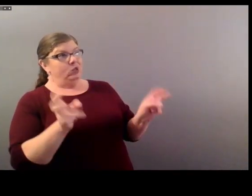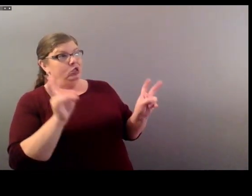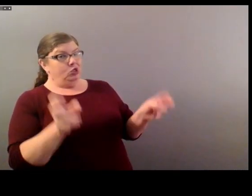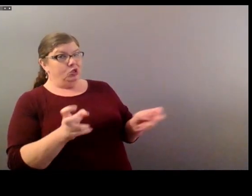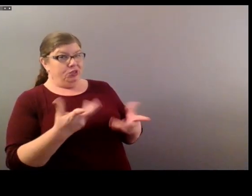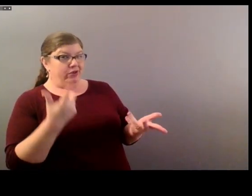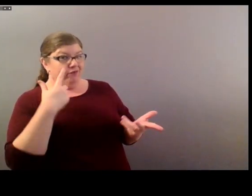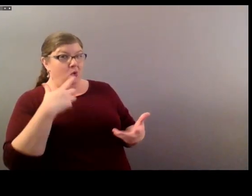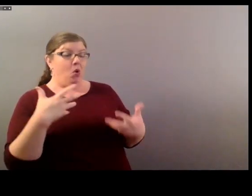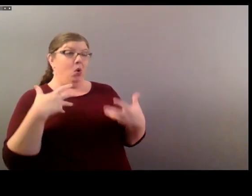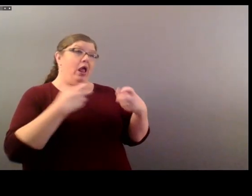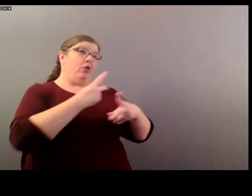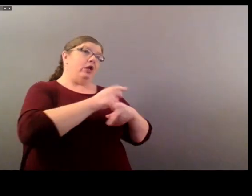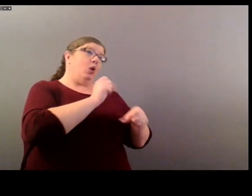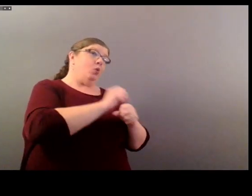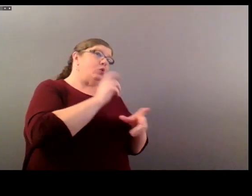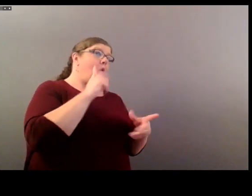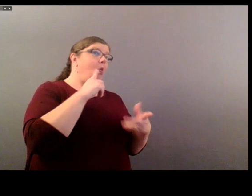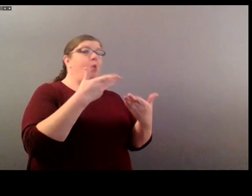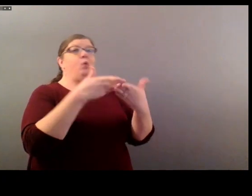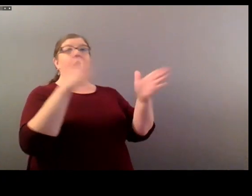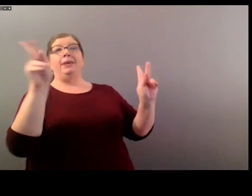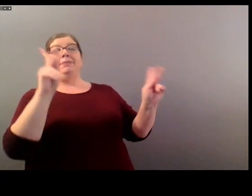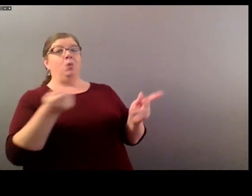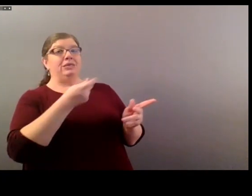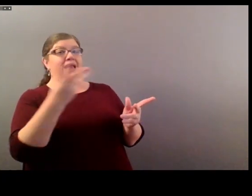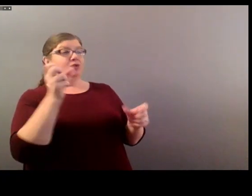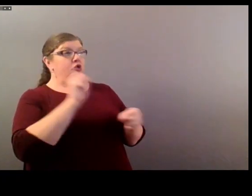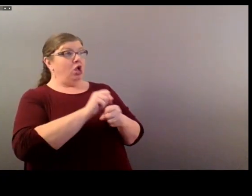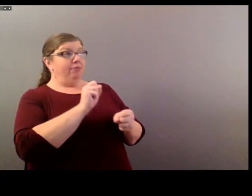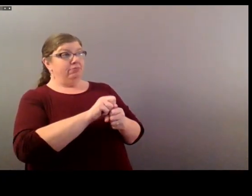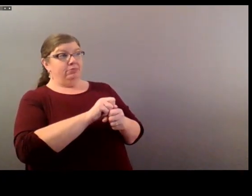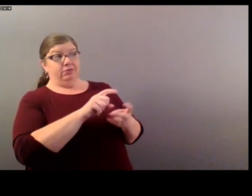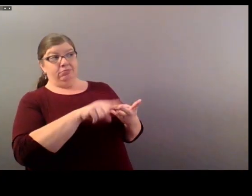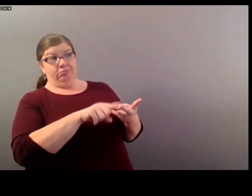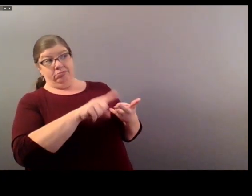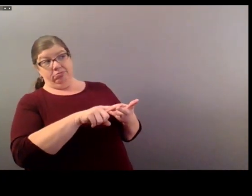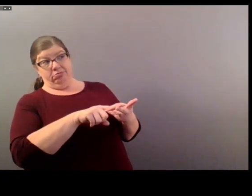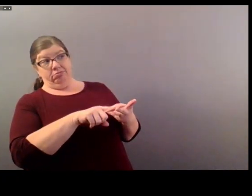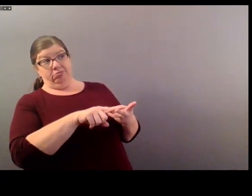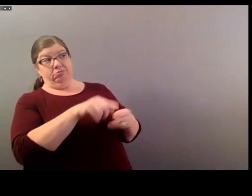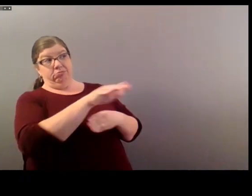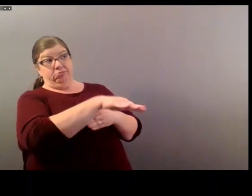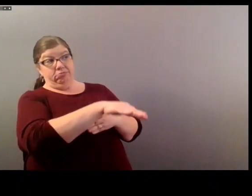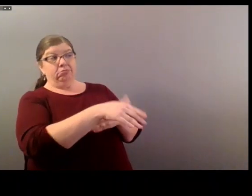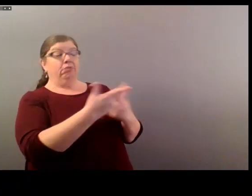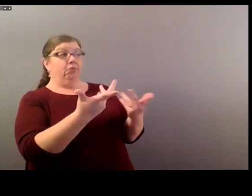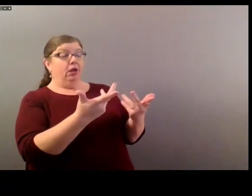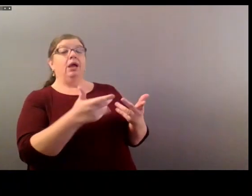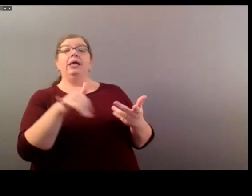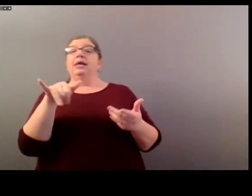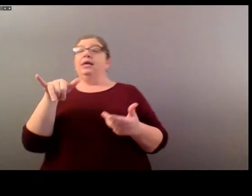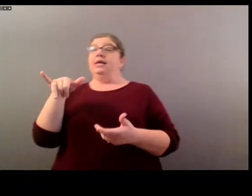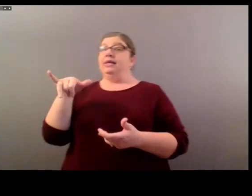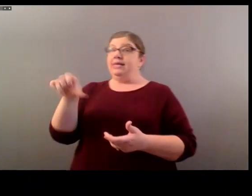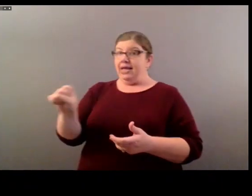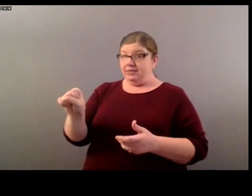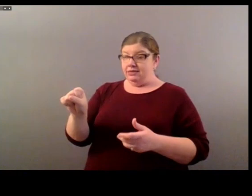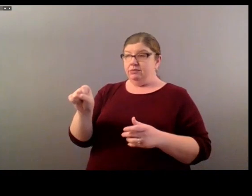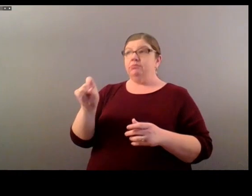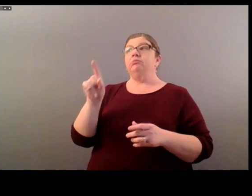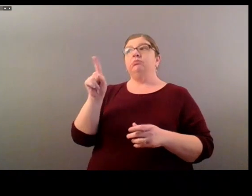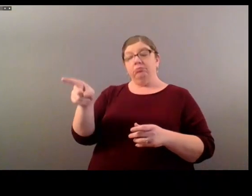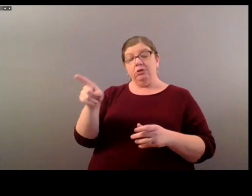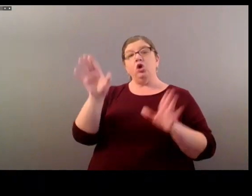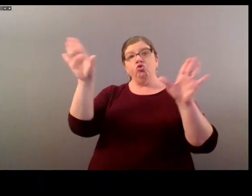or once we expand out to people who have multiple jobs. So that was a follow-up, but yeah. Yes, also a